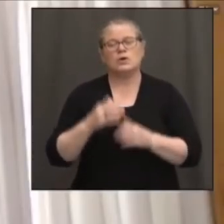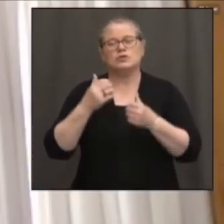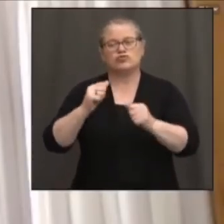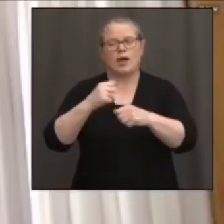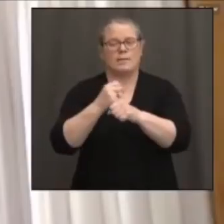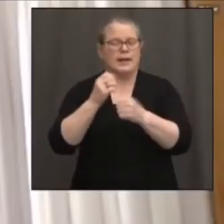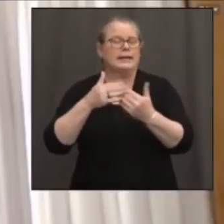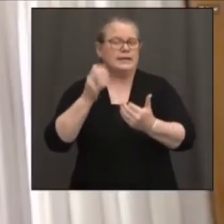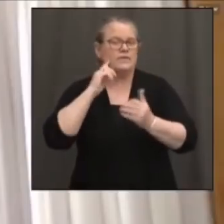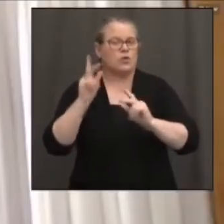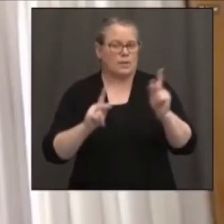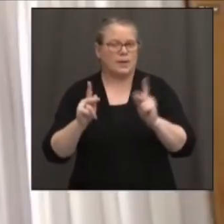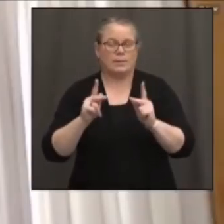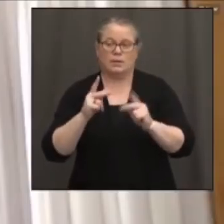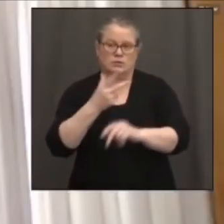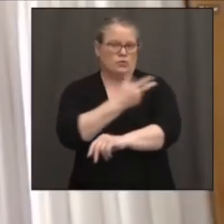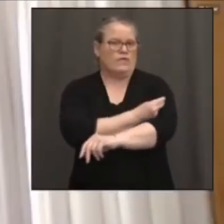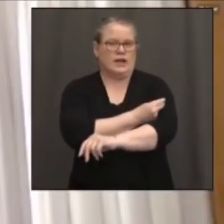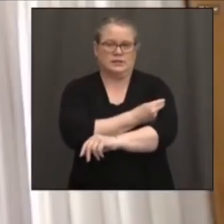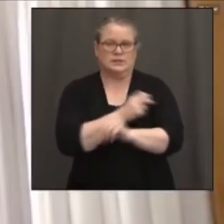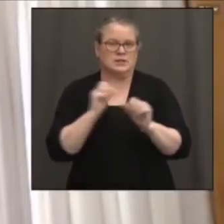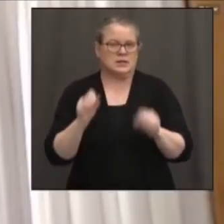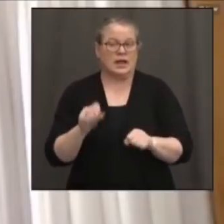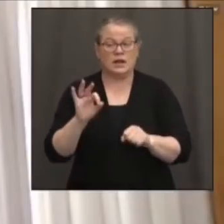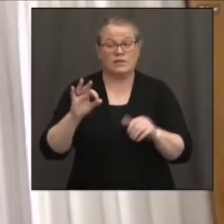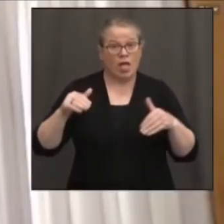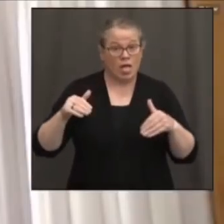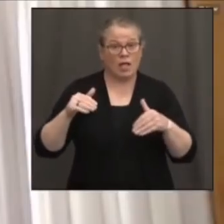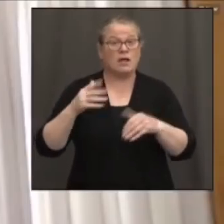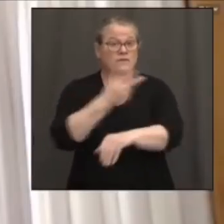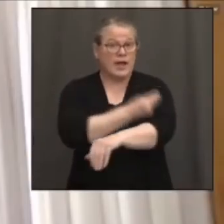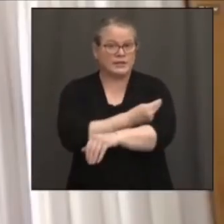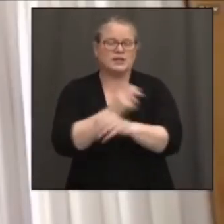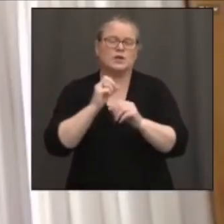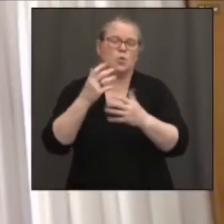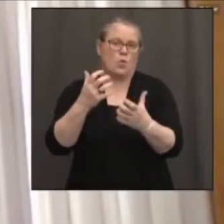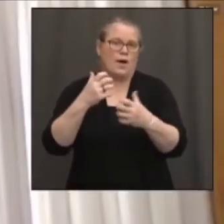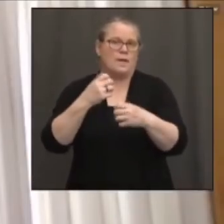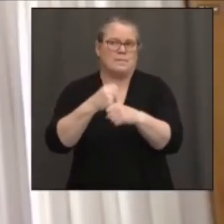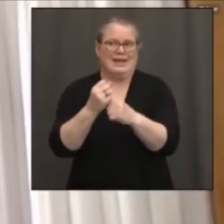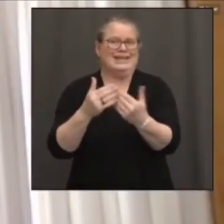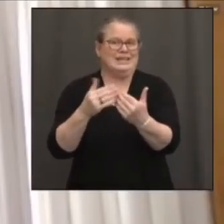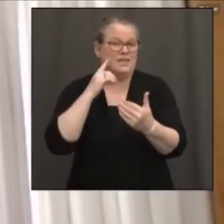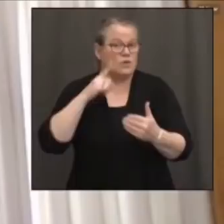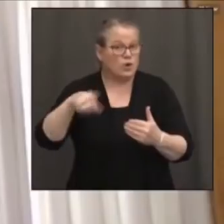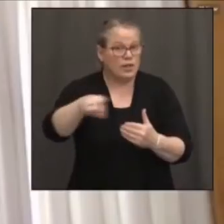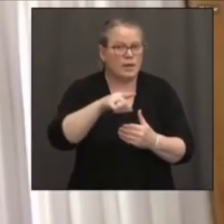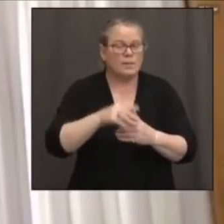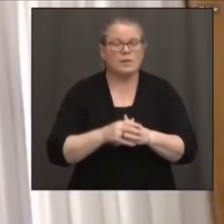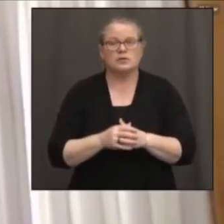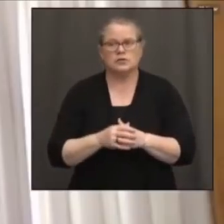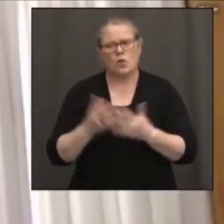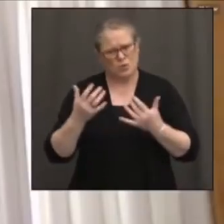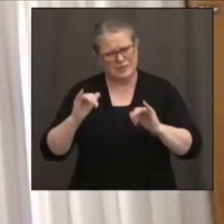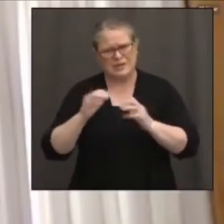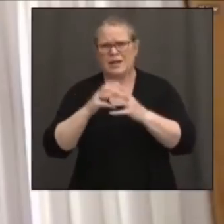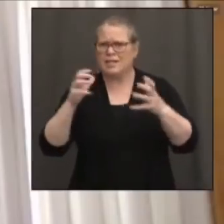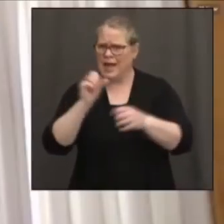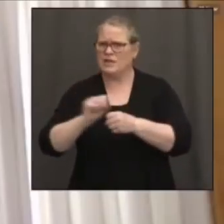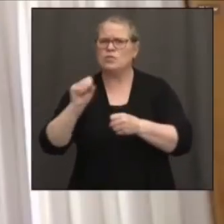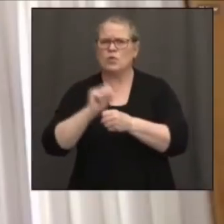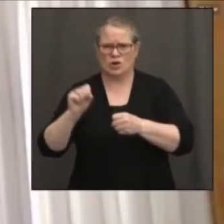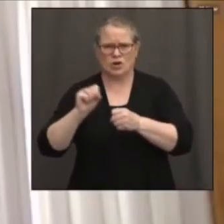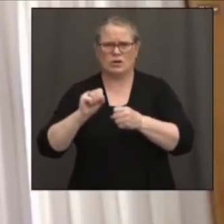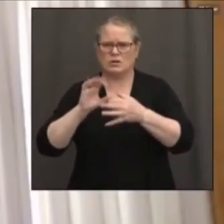possible for people to get vaccinated if they haven't done so yet. So there is a lot of work going on in this general area, Paz,